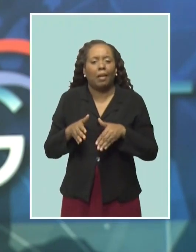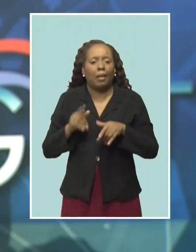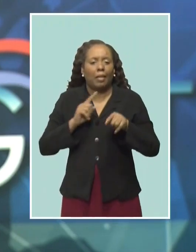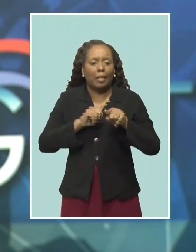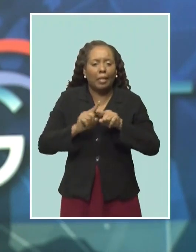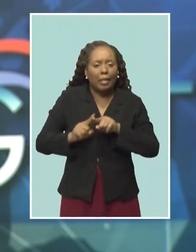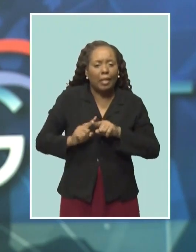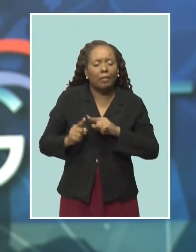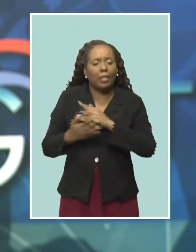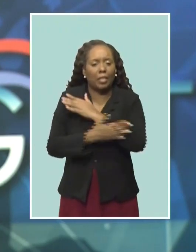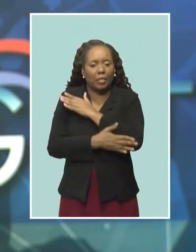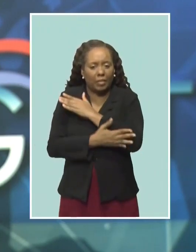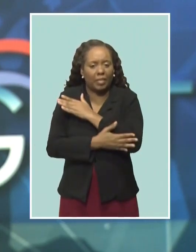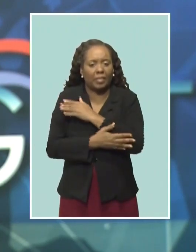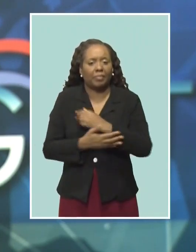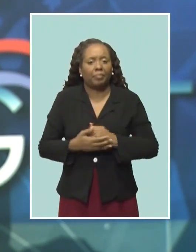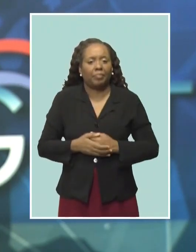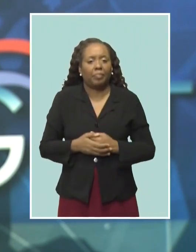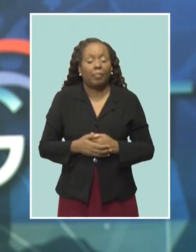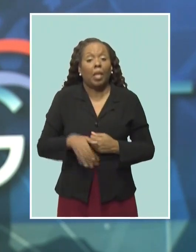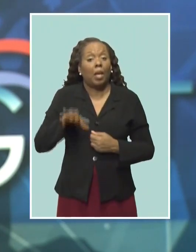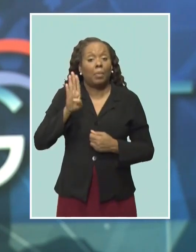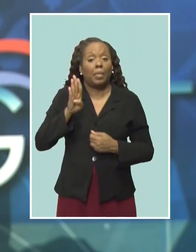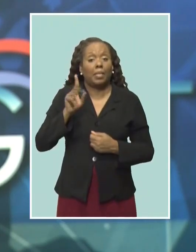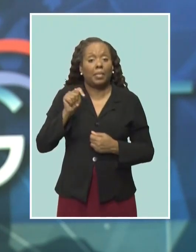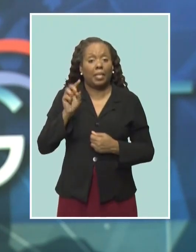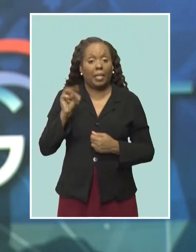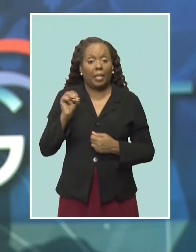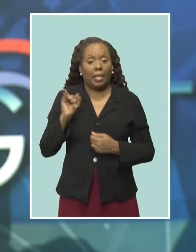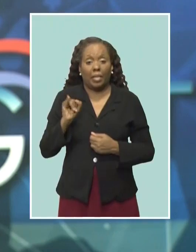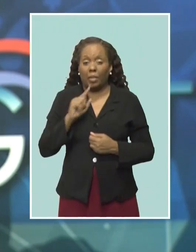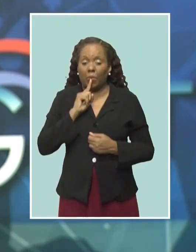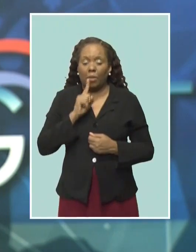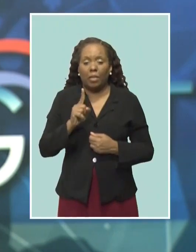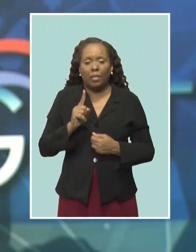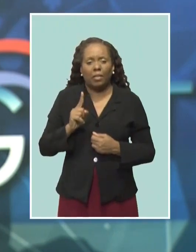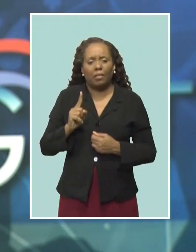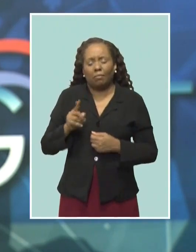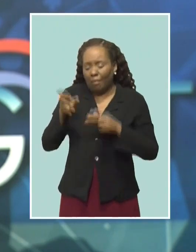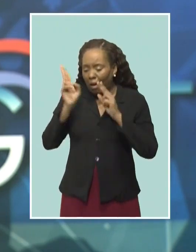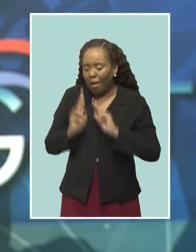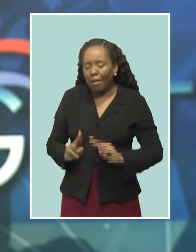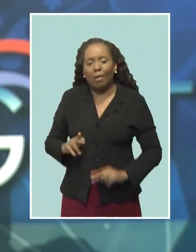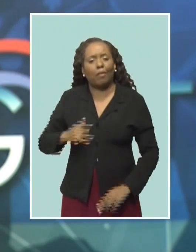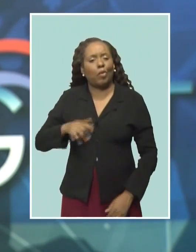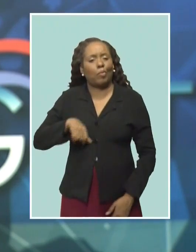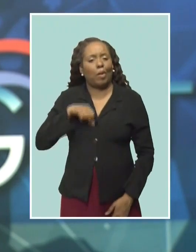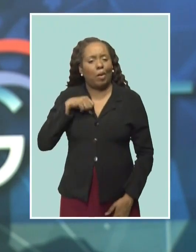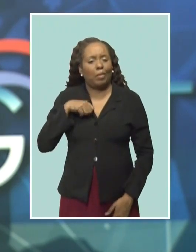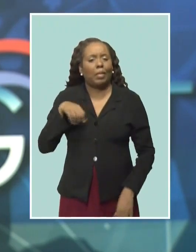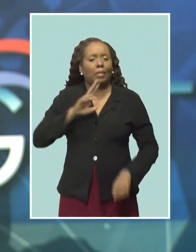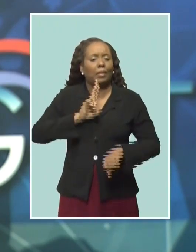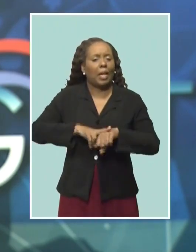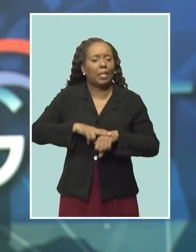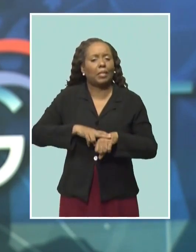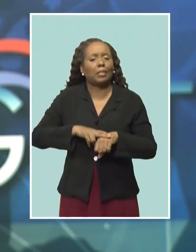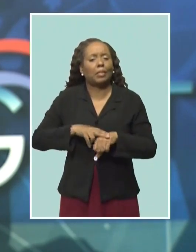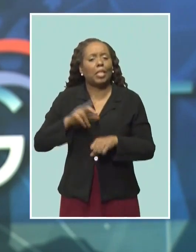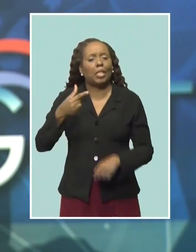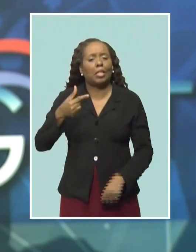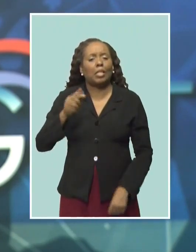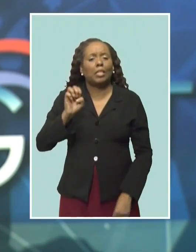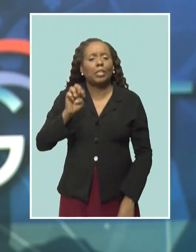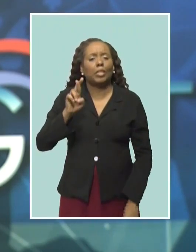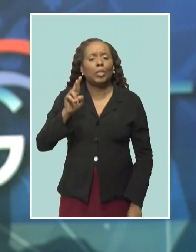USA Director Peter Mears says the BTMI is extremely honored and proud National Geographic's team of travel experts and